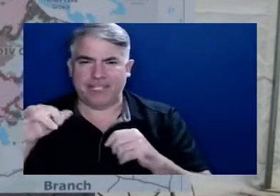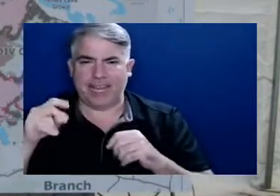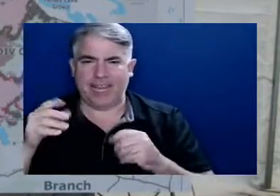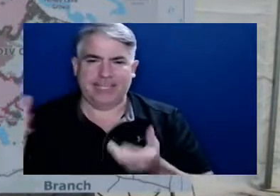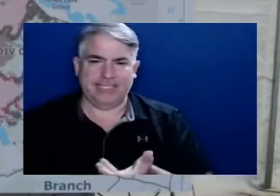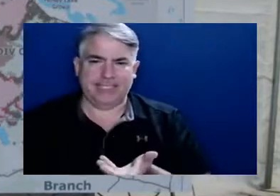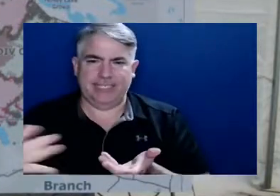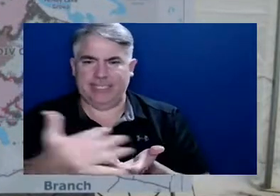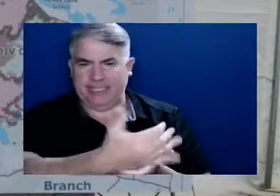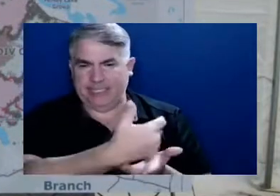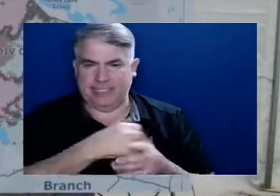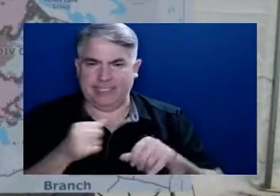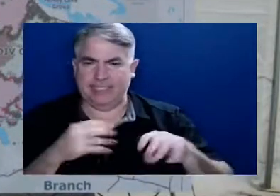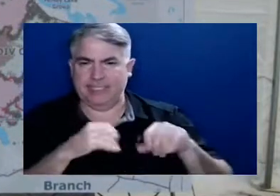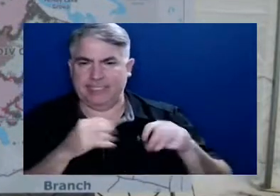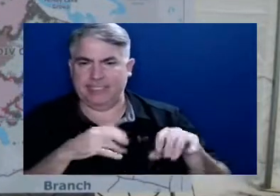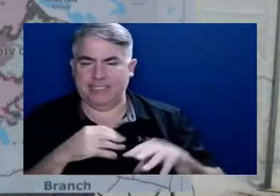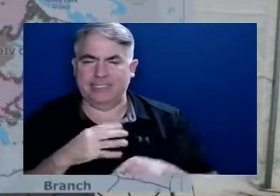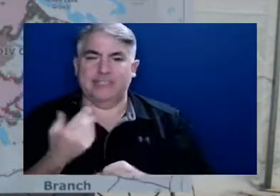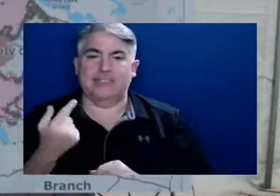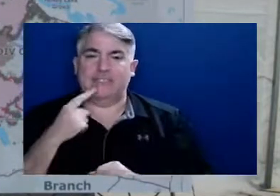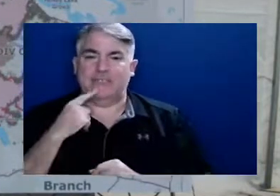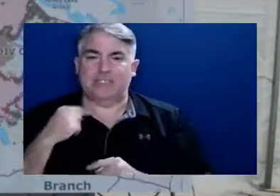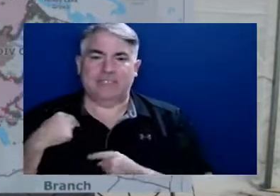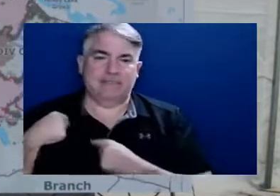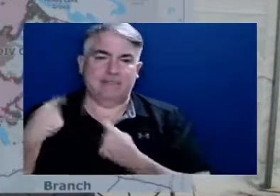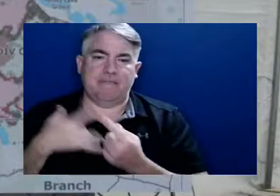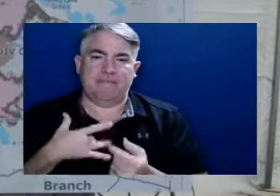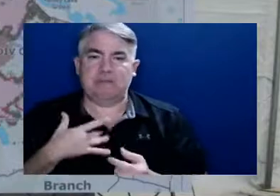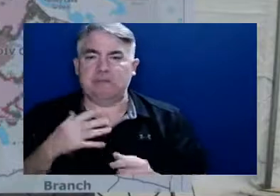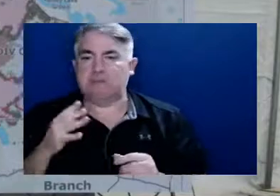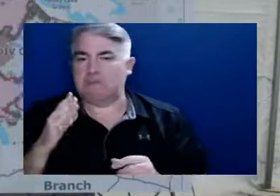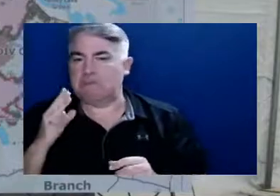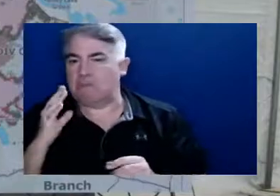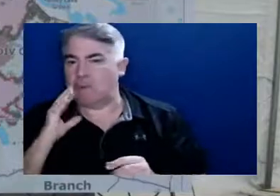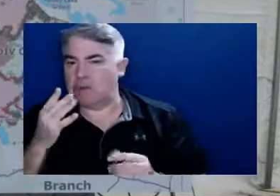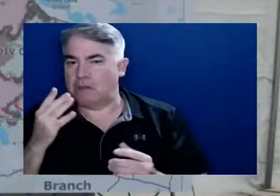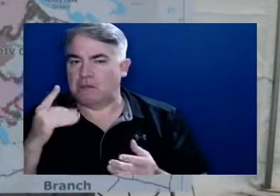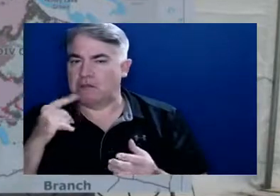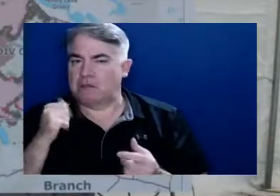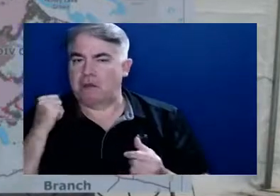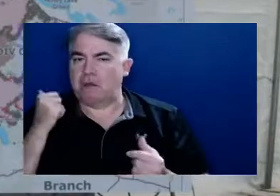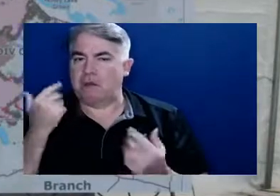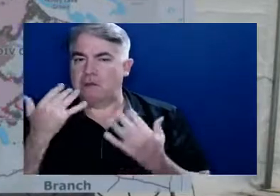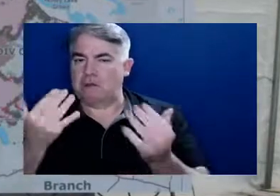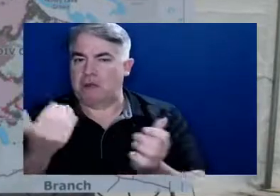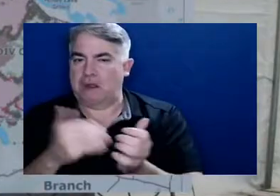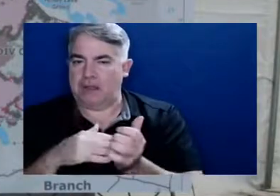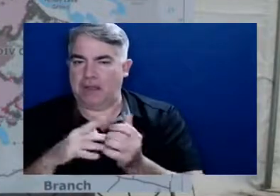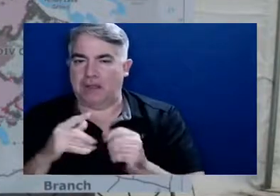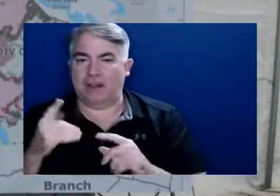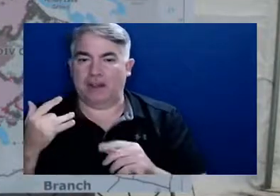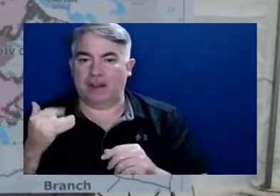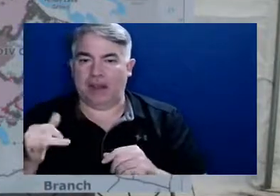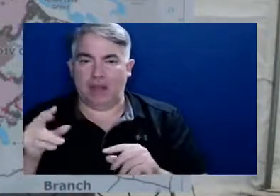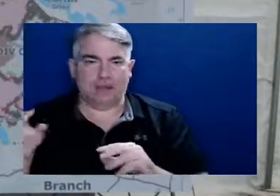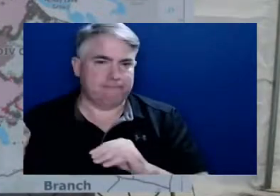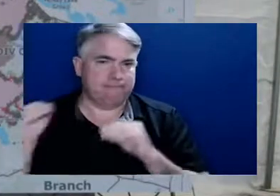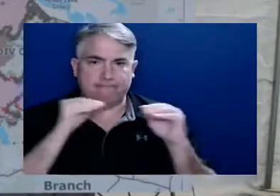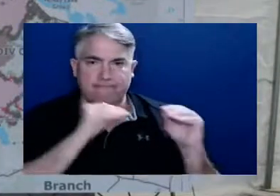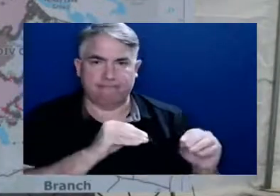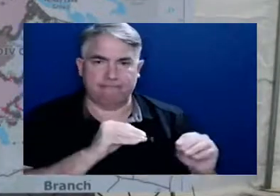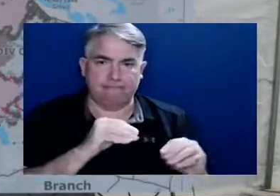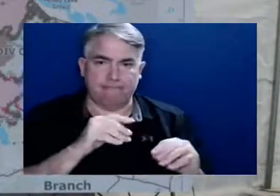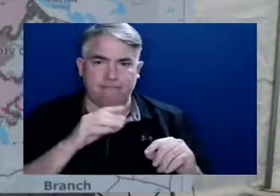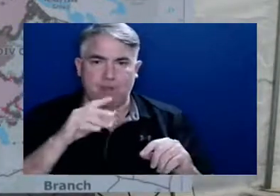So we feel very confident this is not going to get away over in this area. Move up into Branch 9. That was our active area yesterday. As most of you know, that